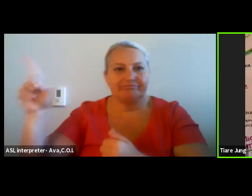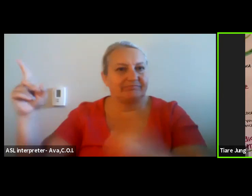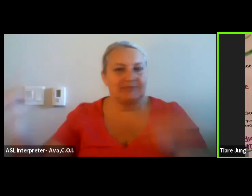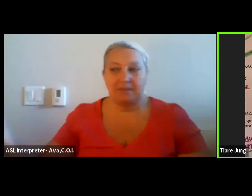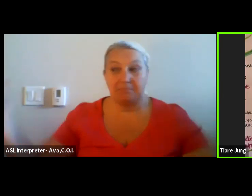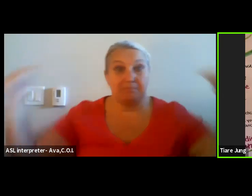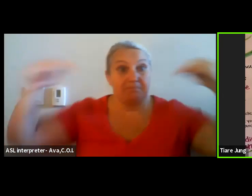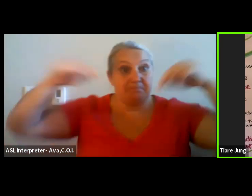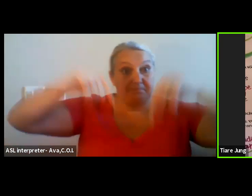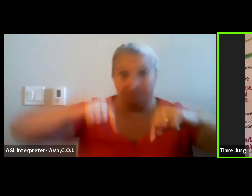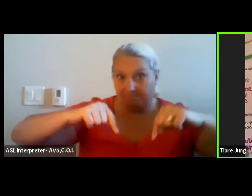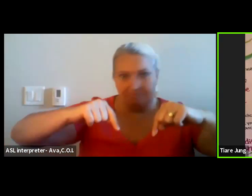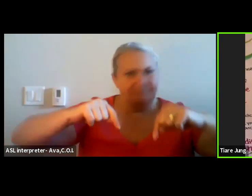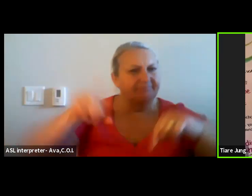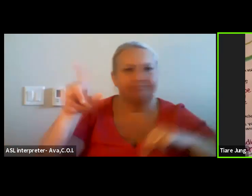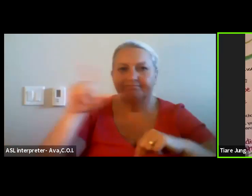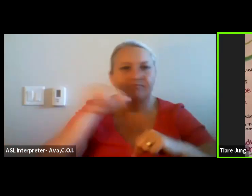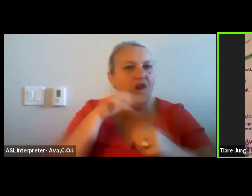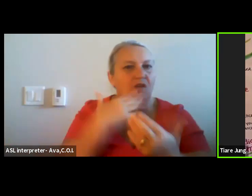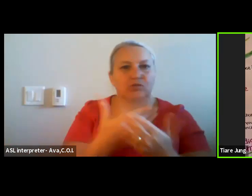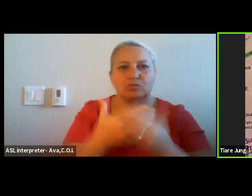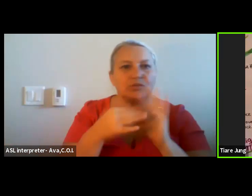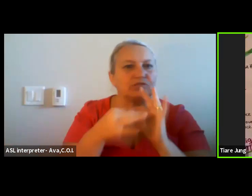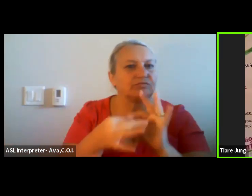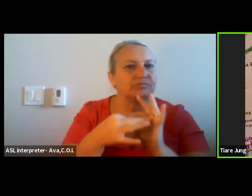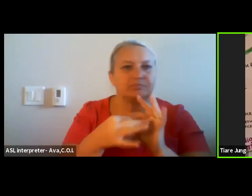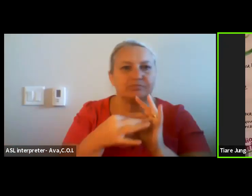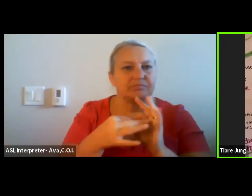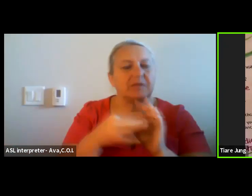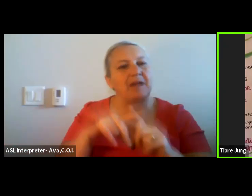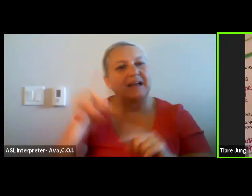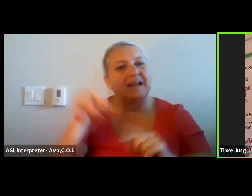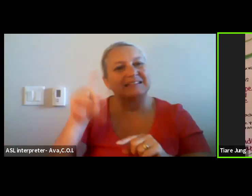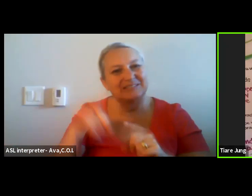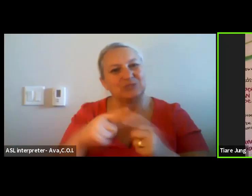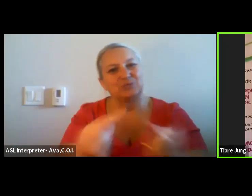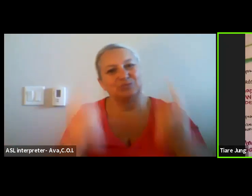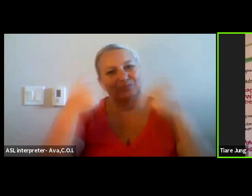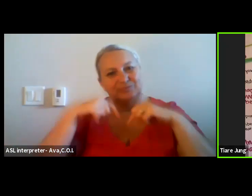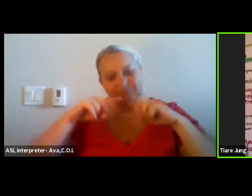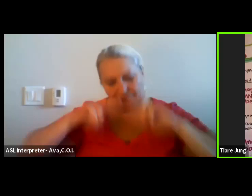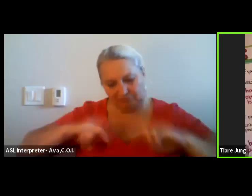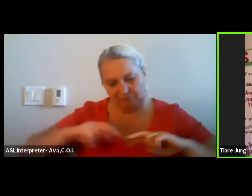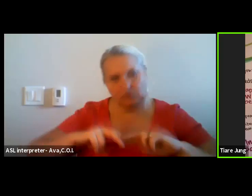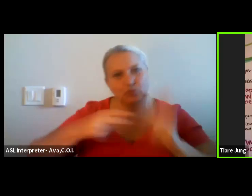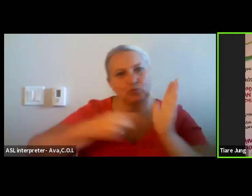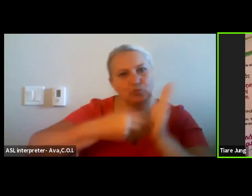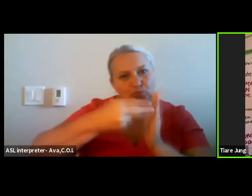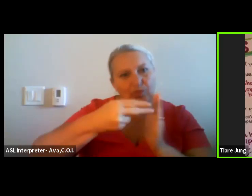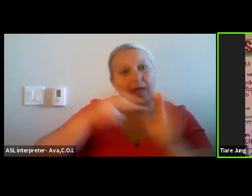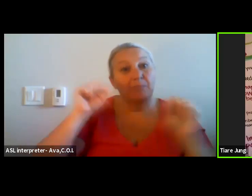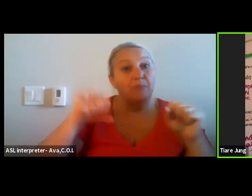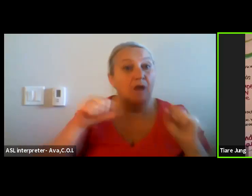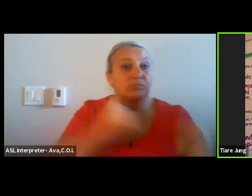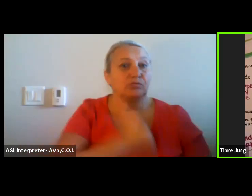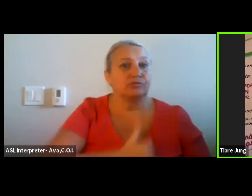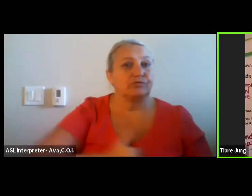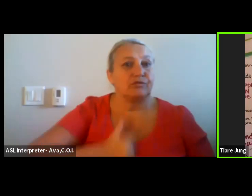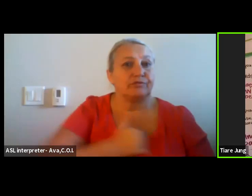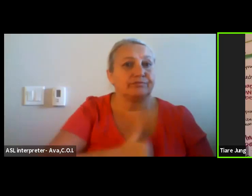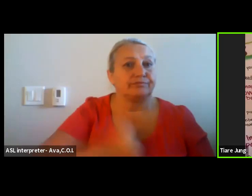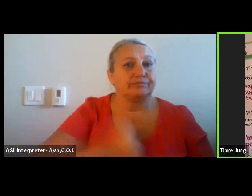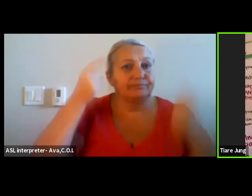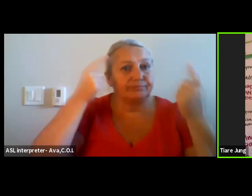to return to, but a need for truth and possible conciliation. Now here I've